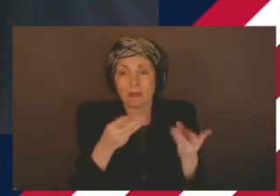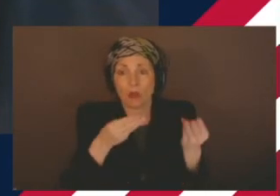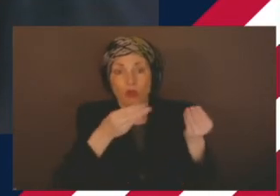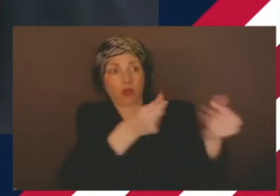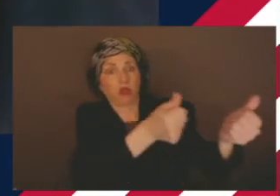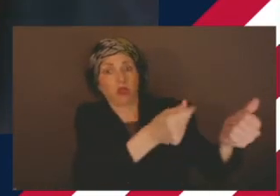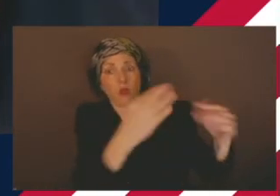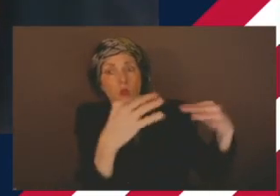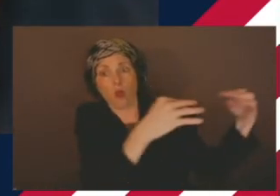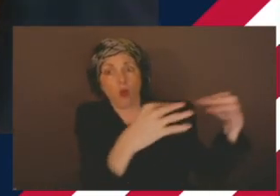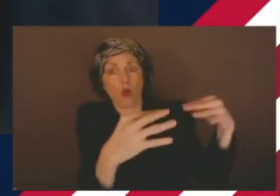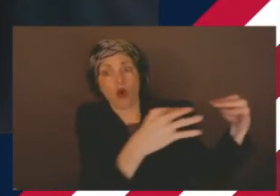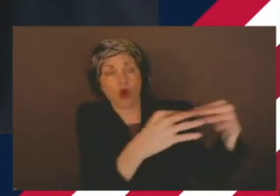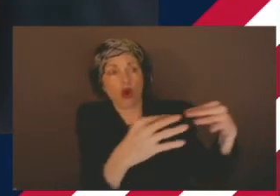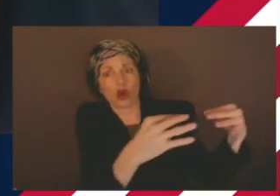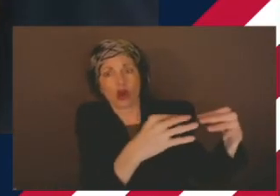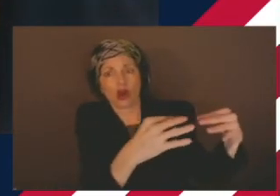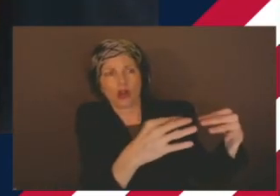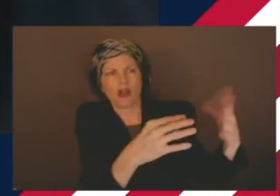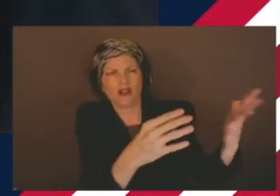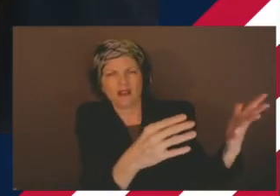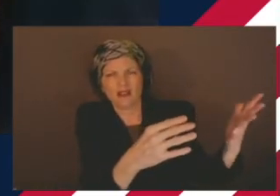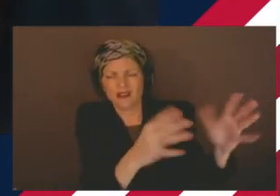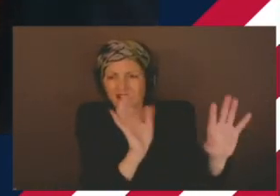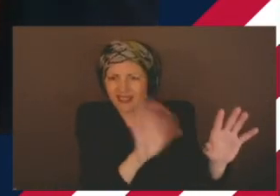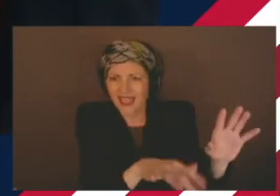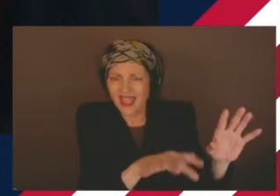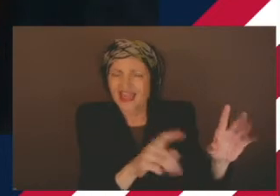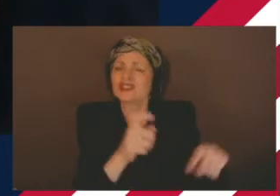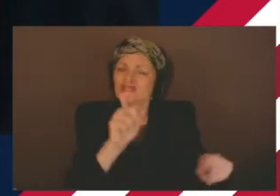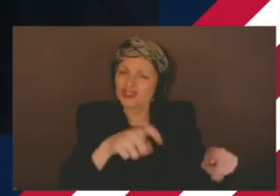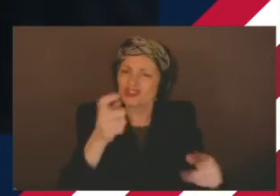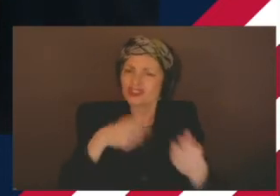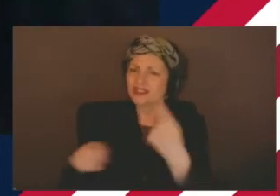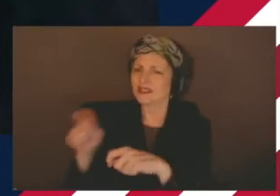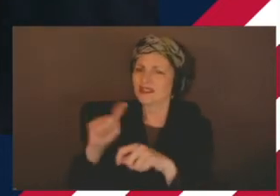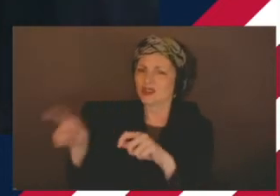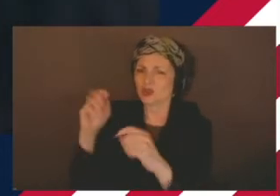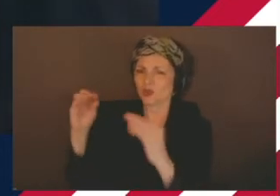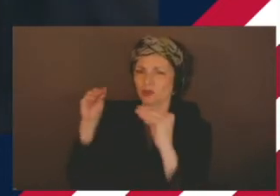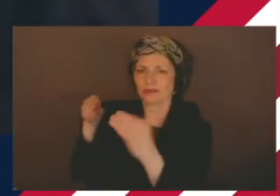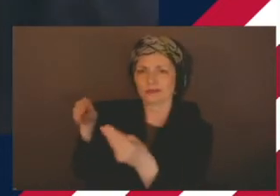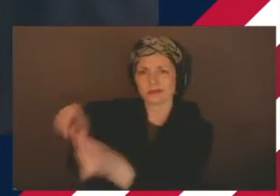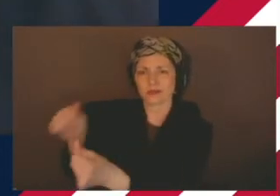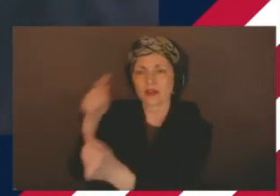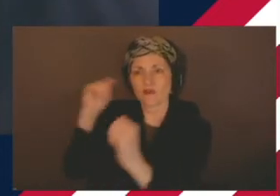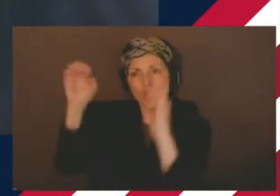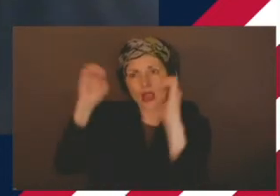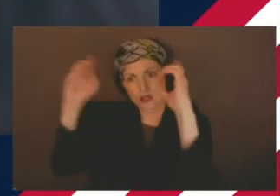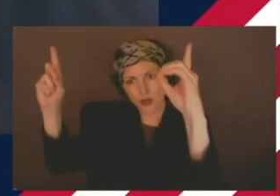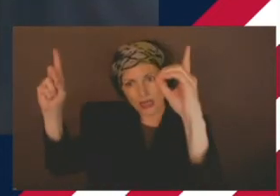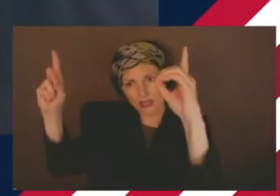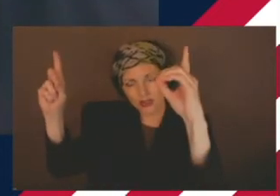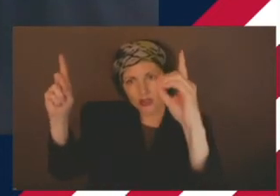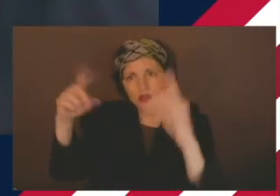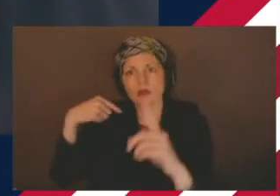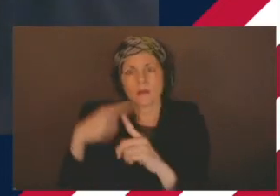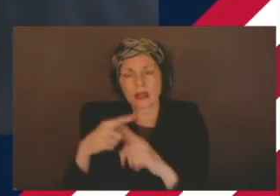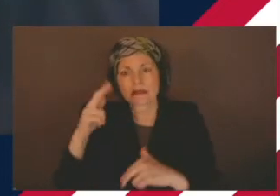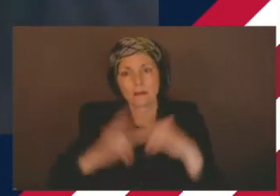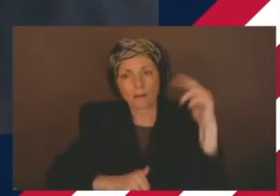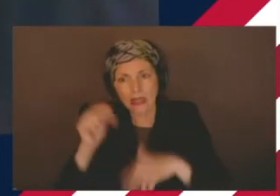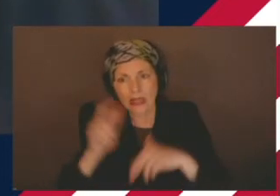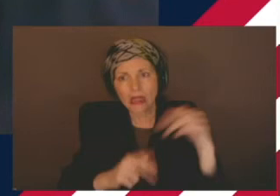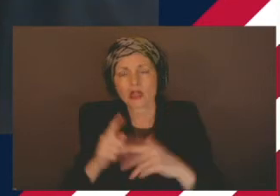16 cents of every discretionary dollar into education, healthcare, and infrastructure. And we must address the false moral narrative of